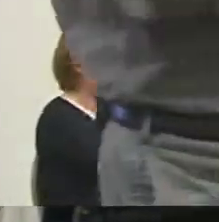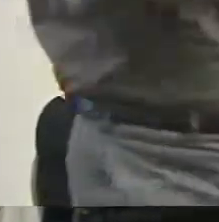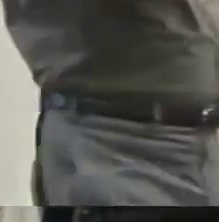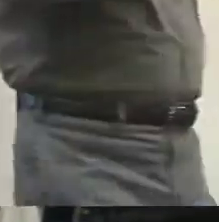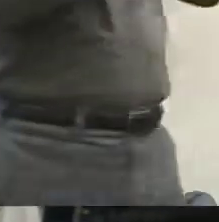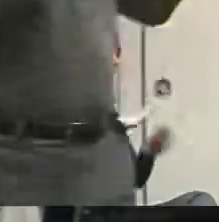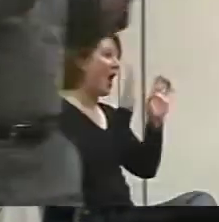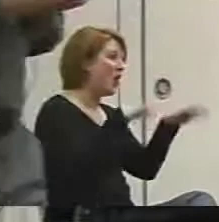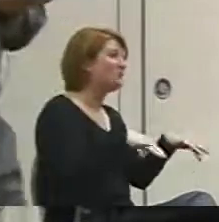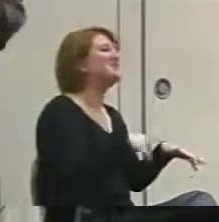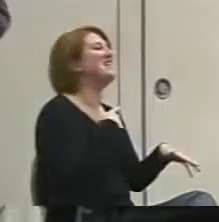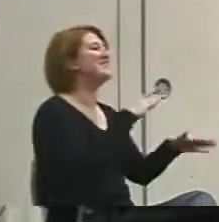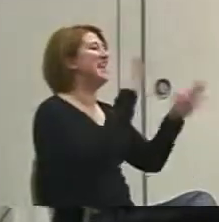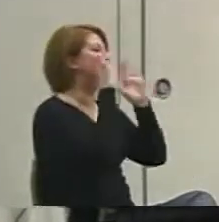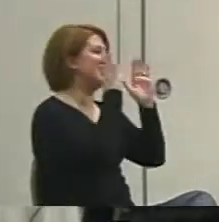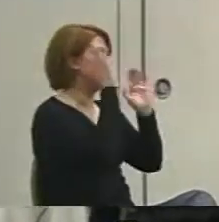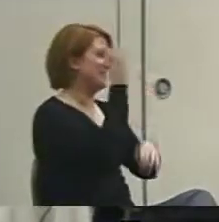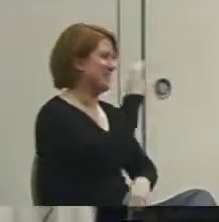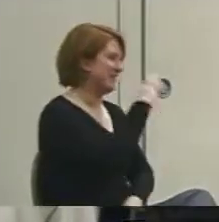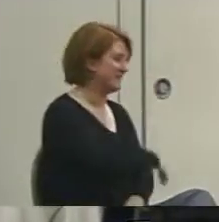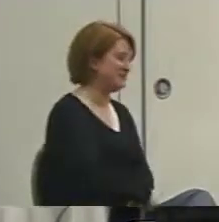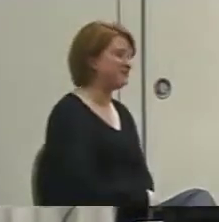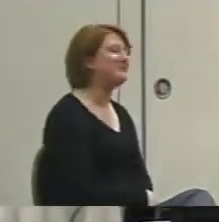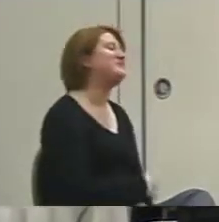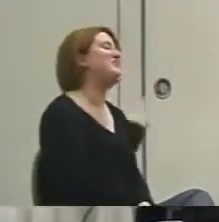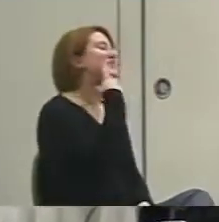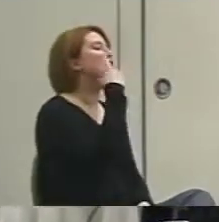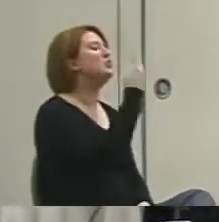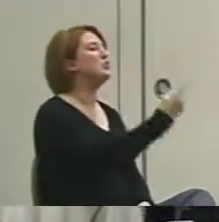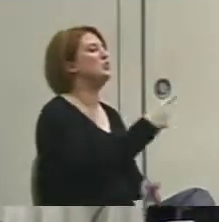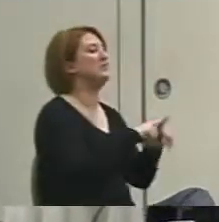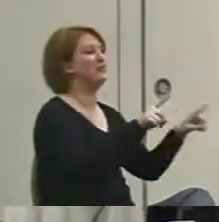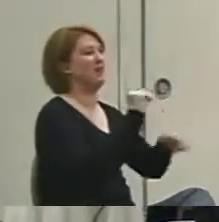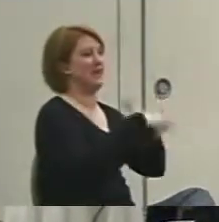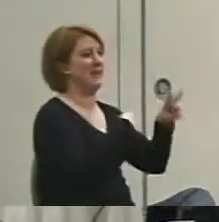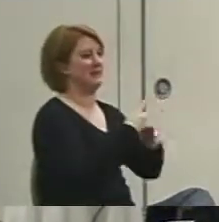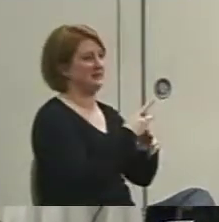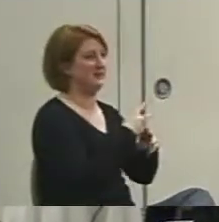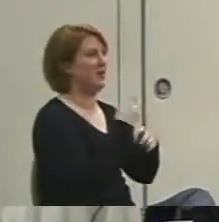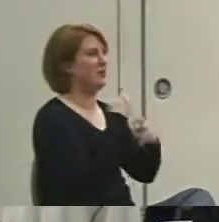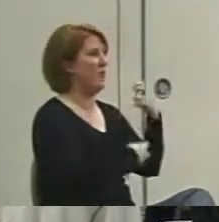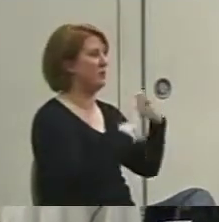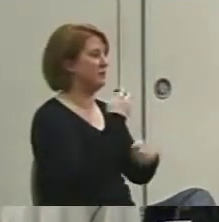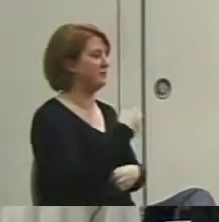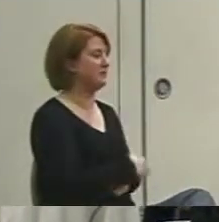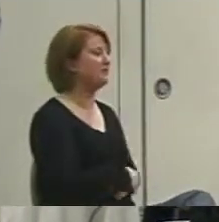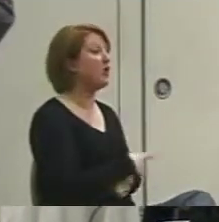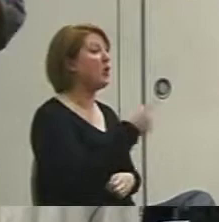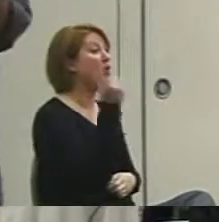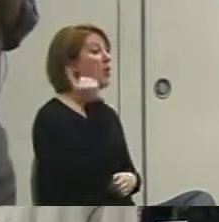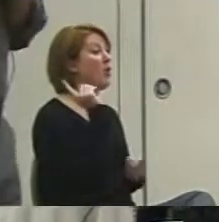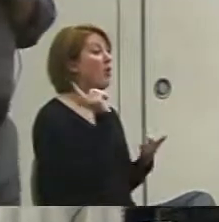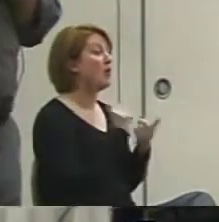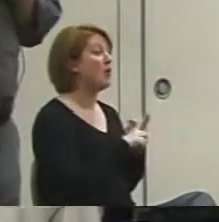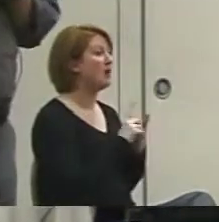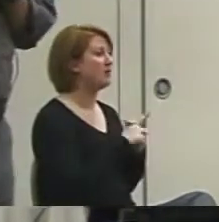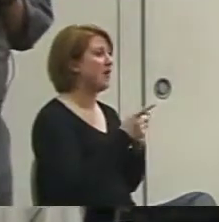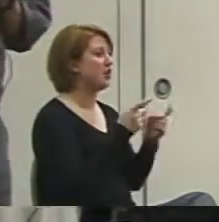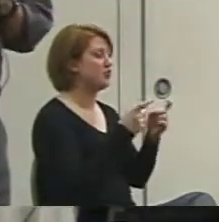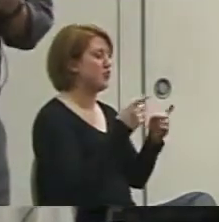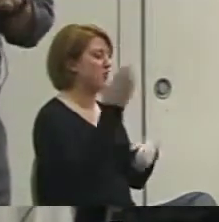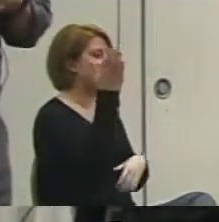seeking. So I think they're really two different kinds of issues. One of them is a controlled